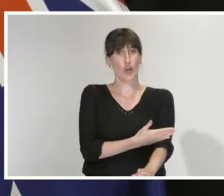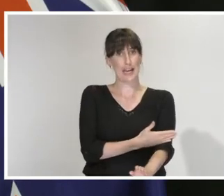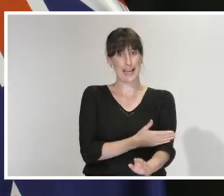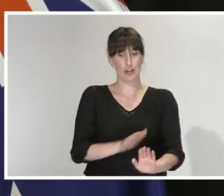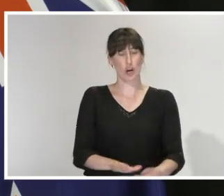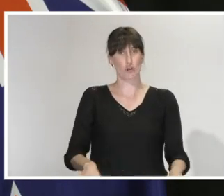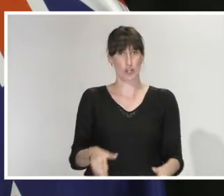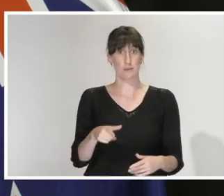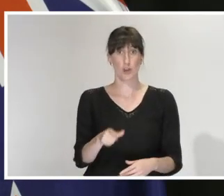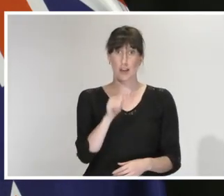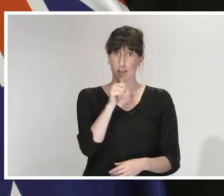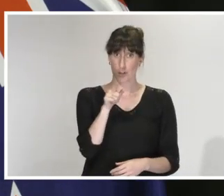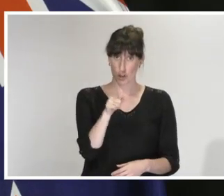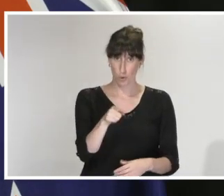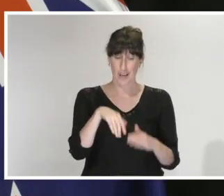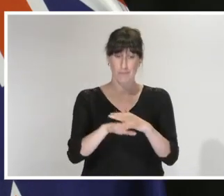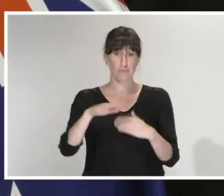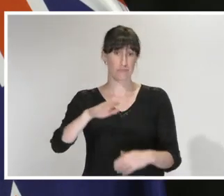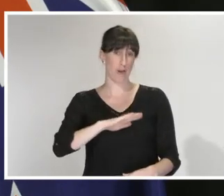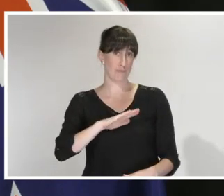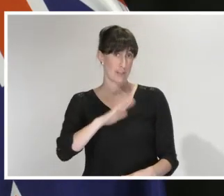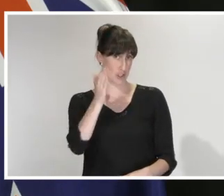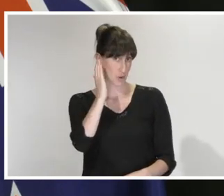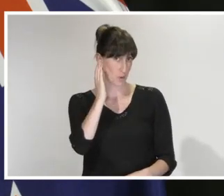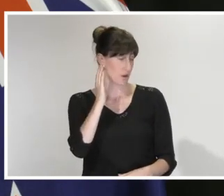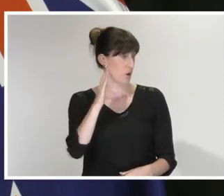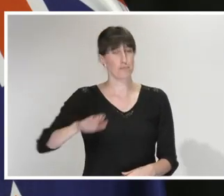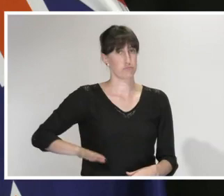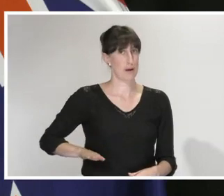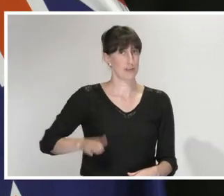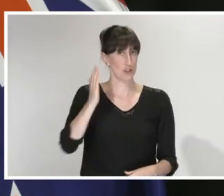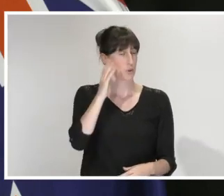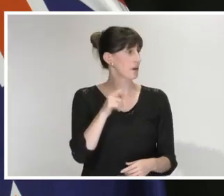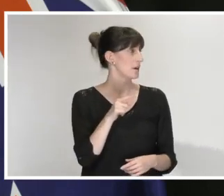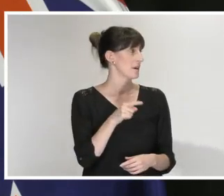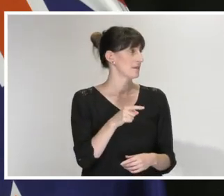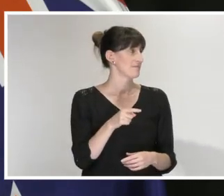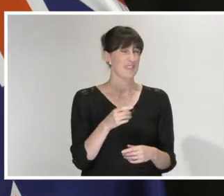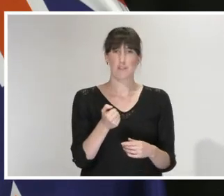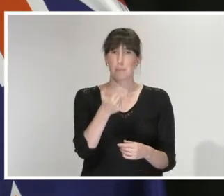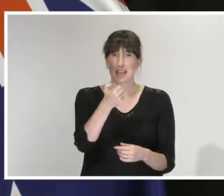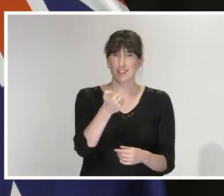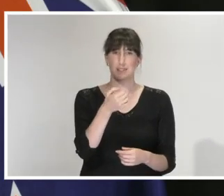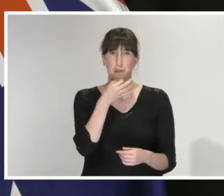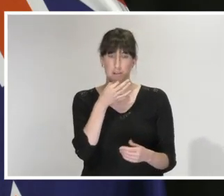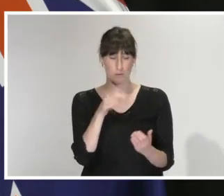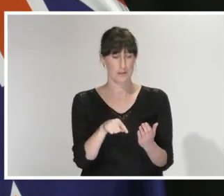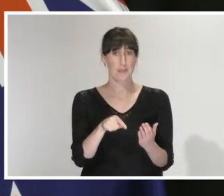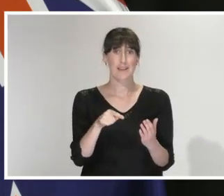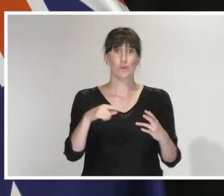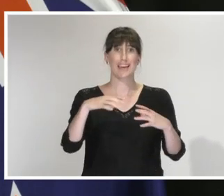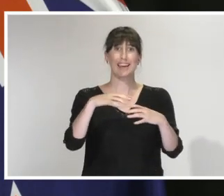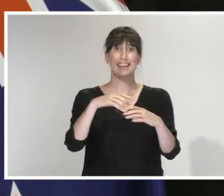are in primary school, there's some pens and pencils and so on here. This one here is end of year 6.